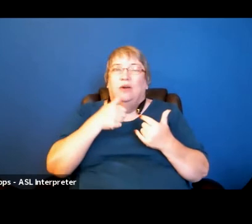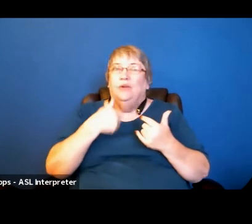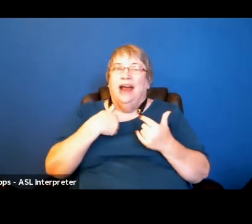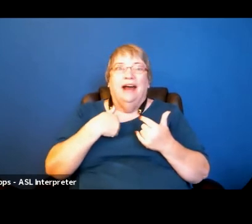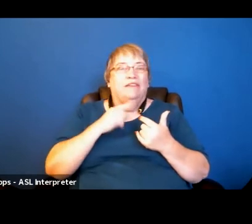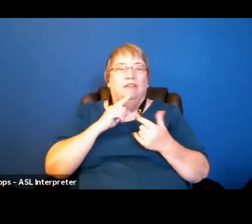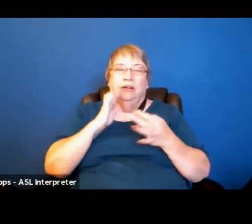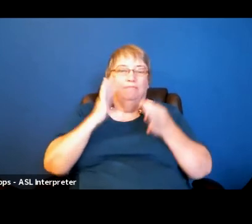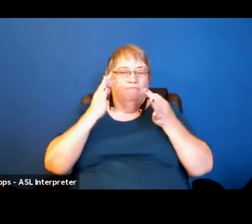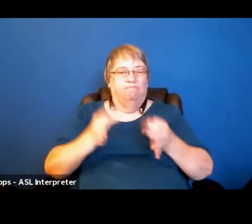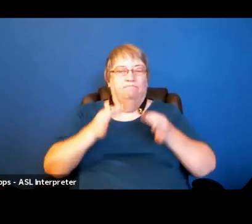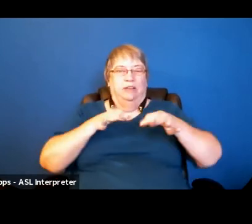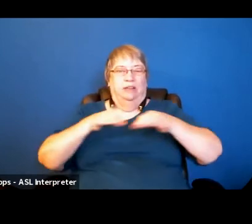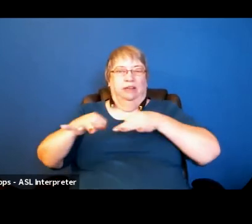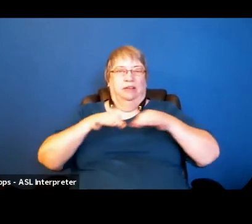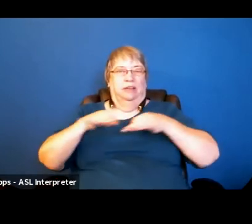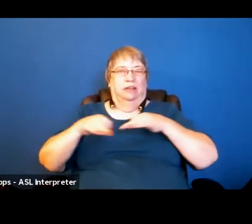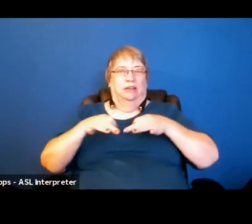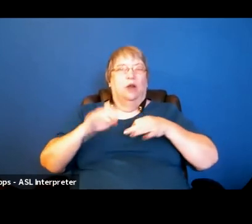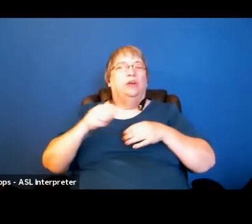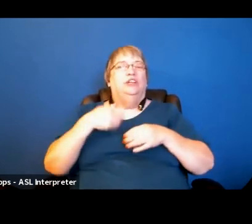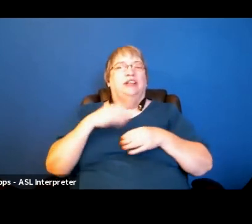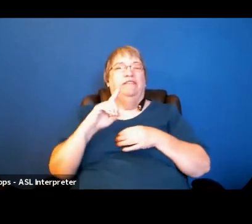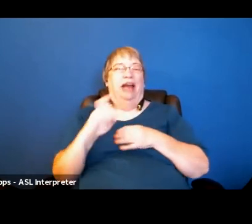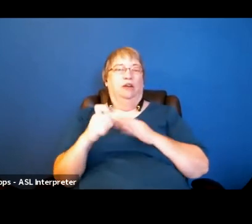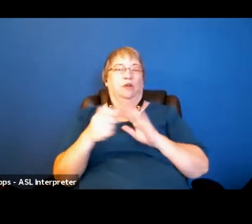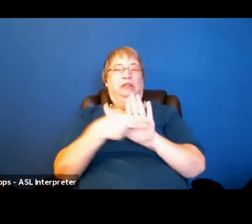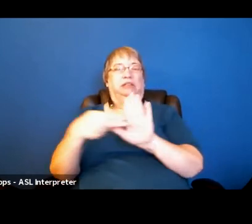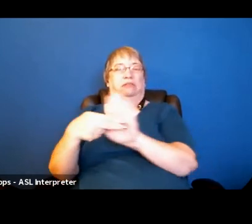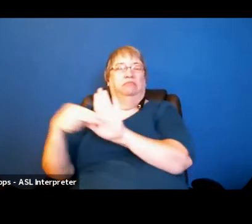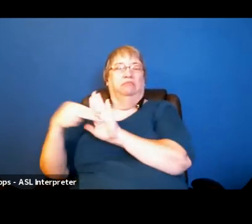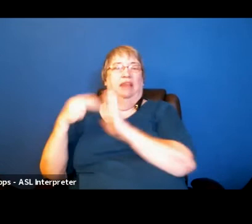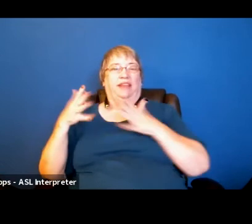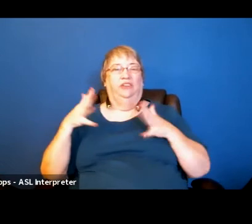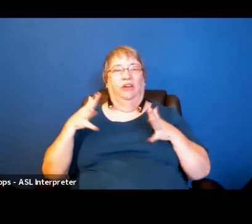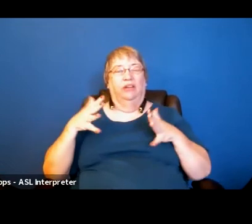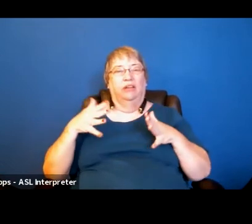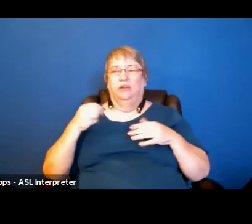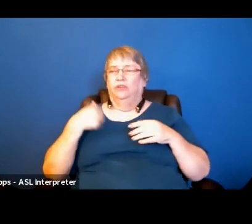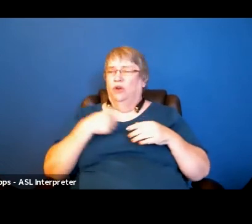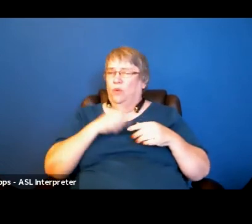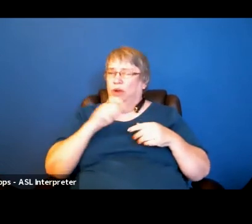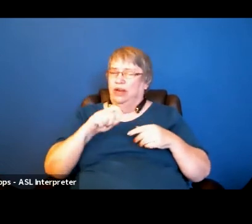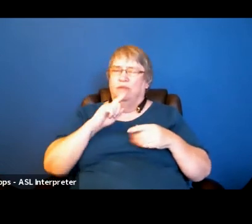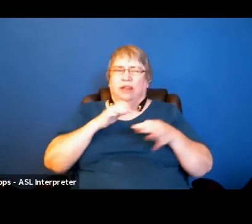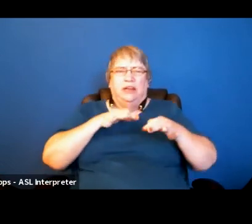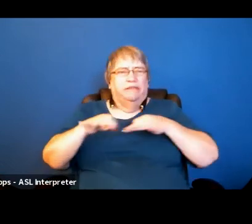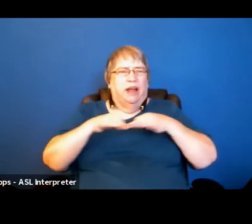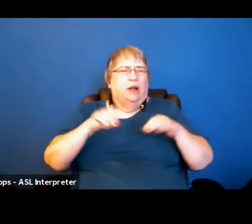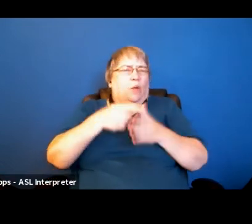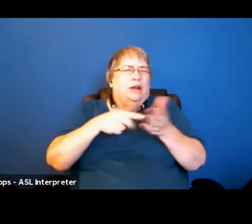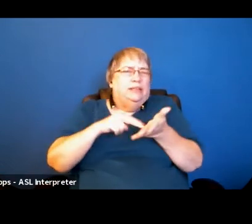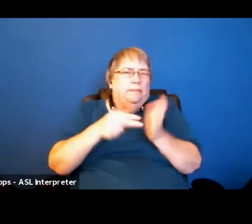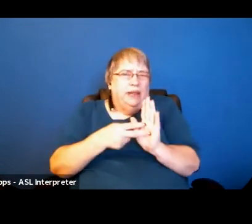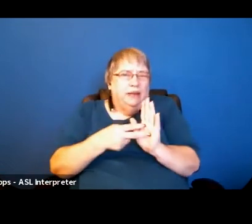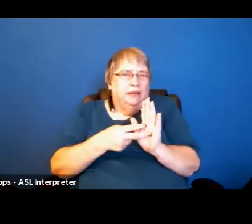it's really just diagnostic based. And so we are working to define serious mental illness as well as the